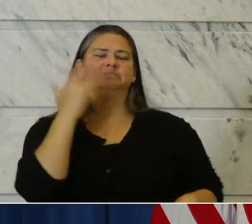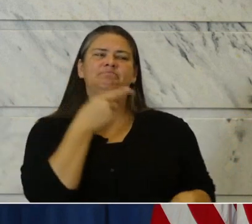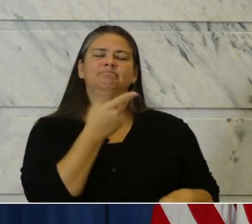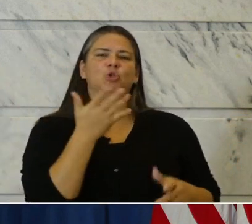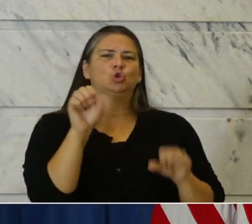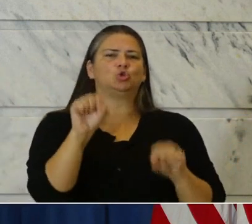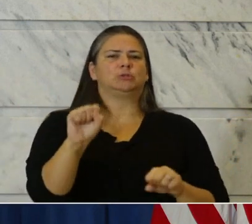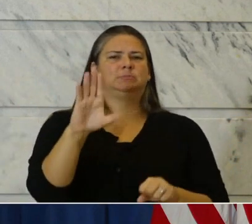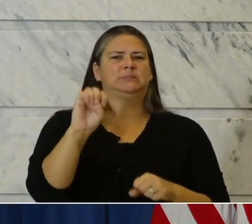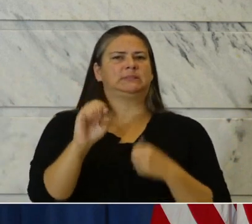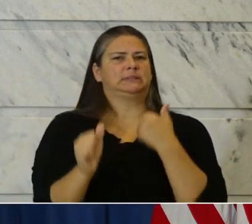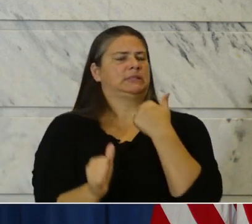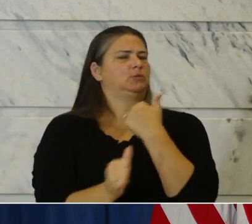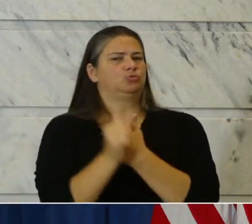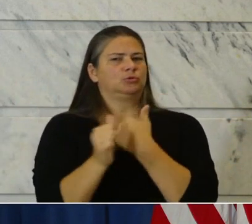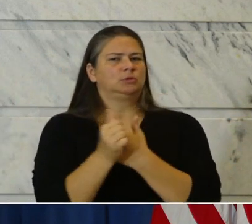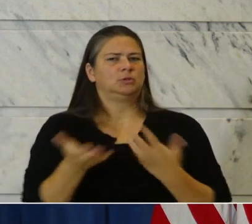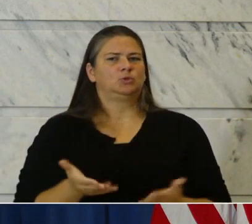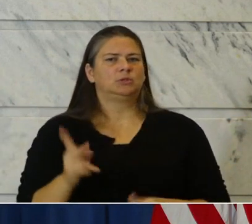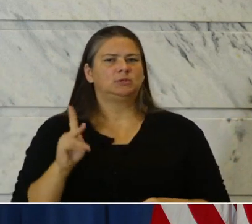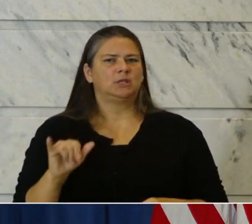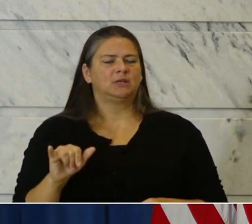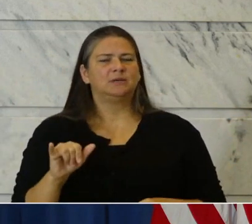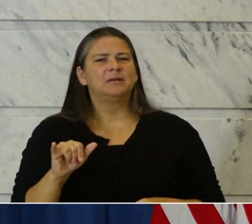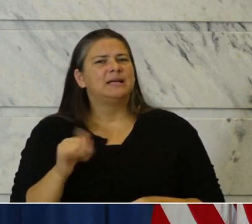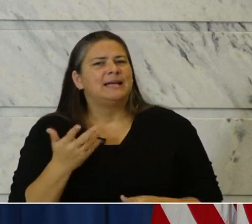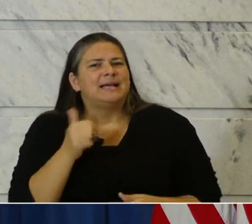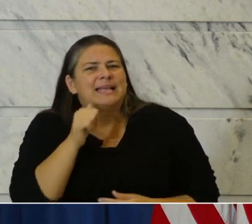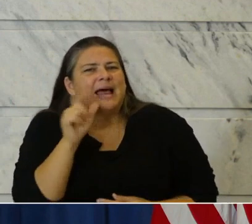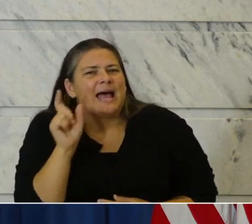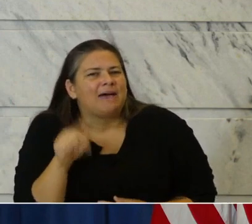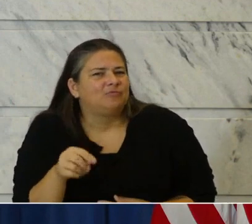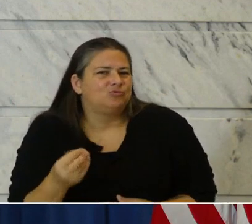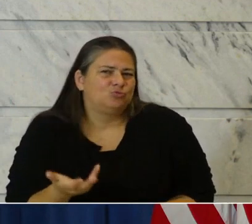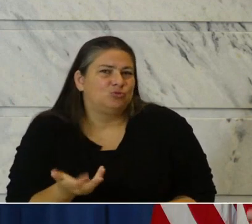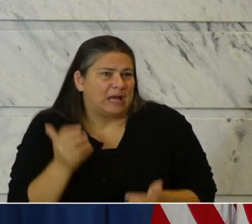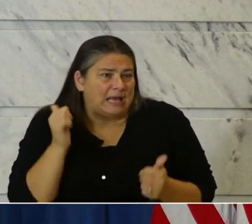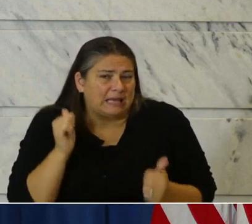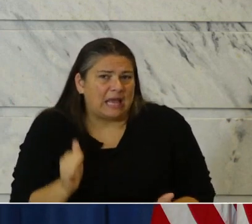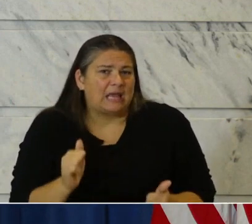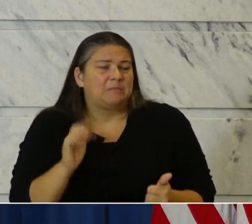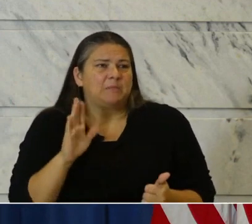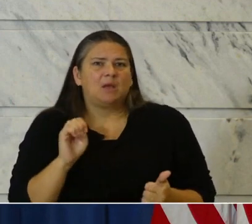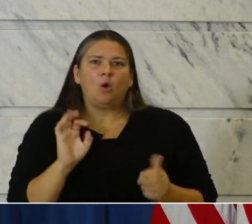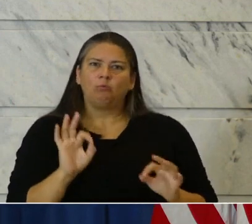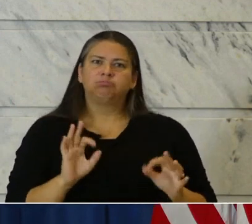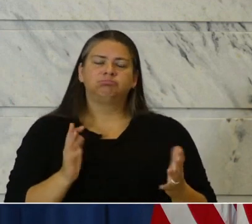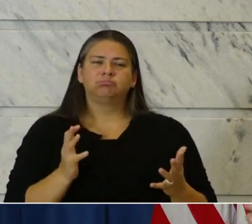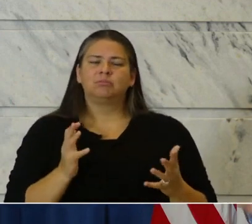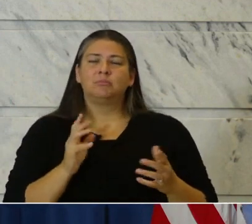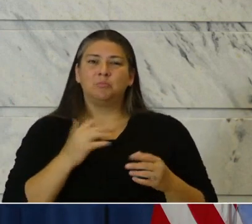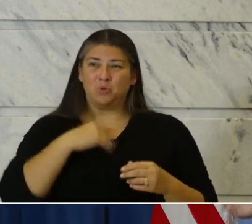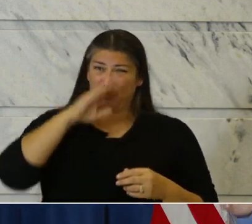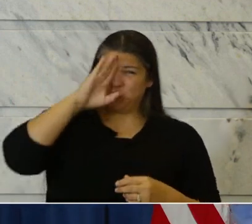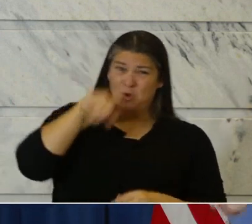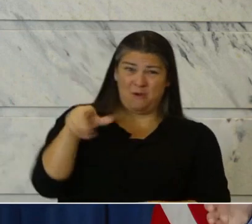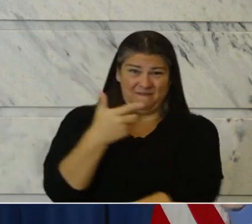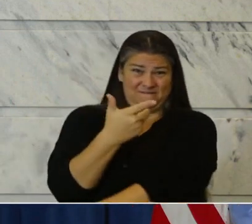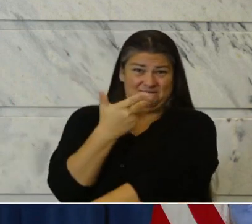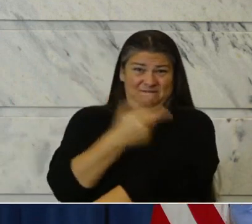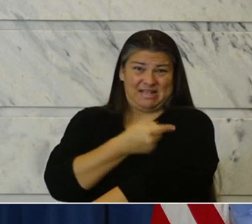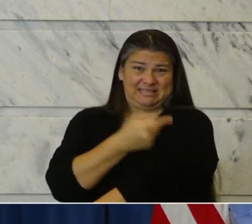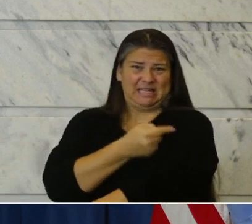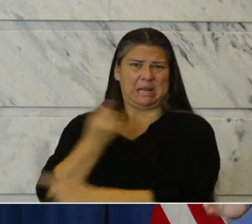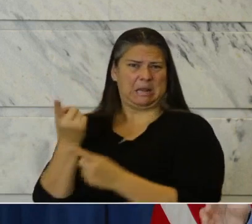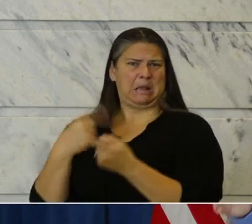Kentucky. And it doesn't have to be, because we know that there is a vaccine in our future. We just have to get to the point